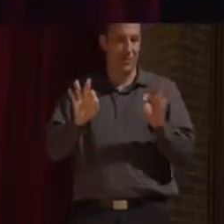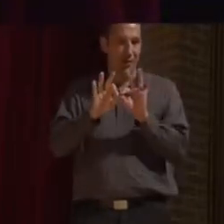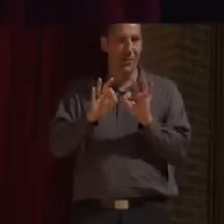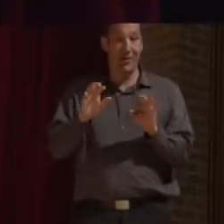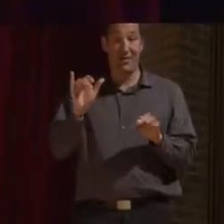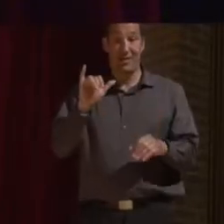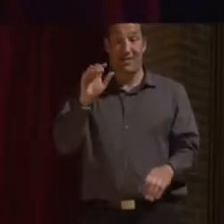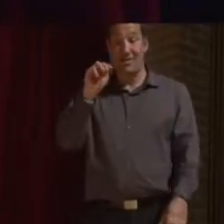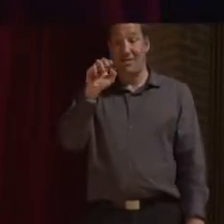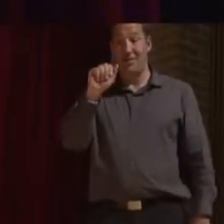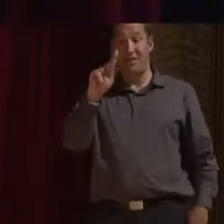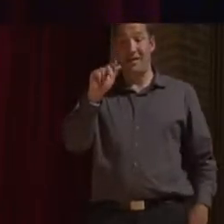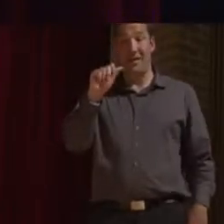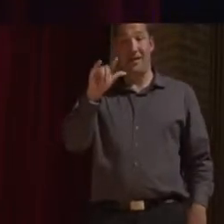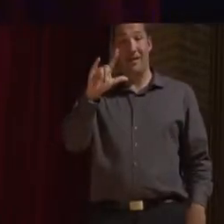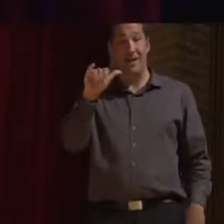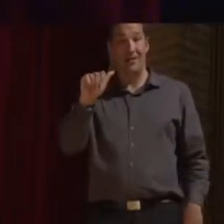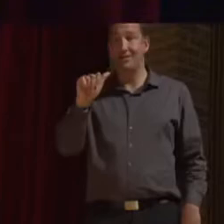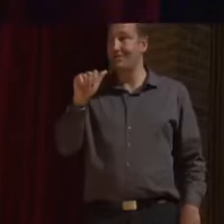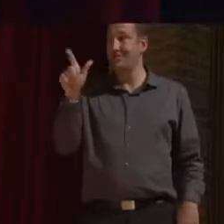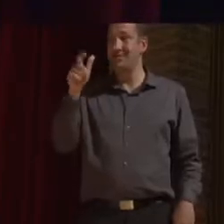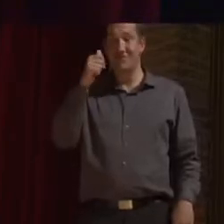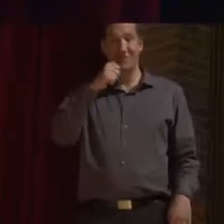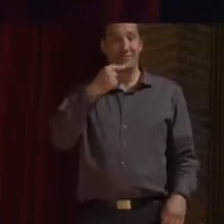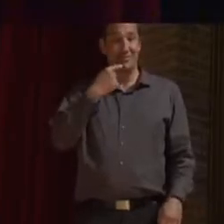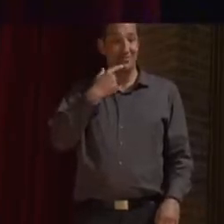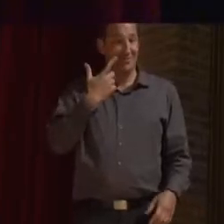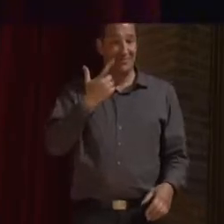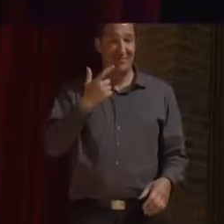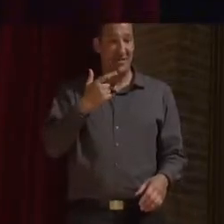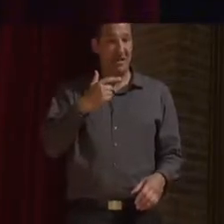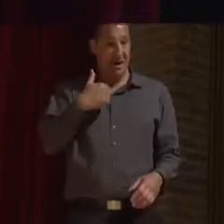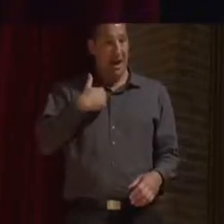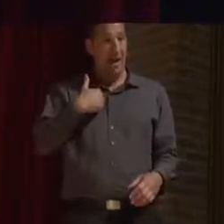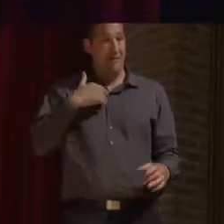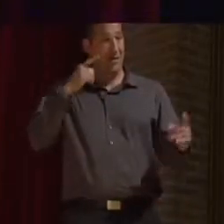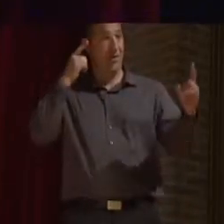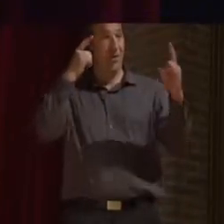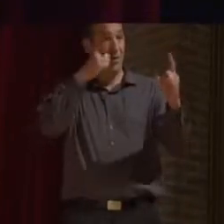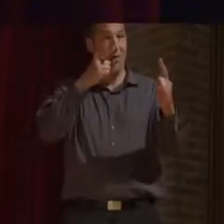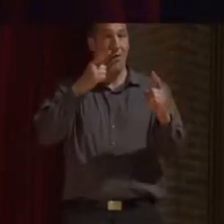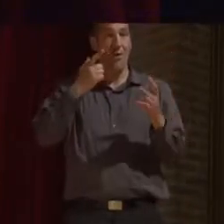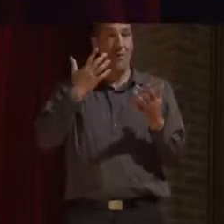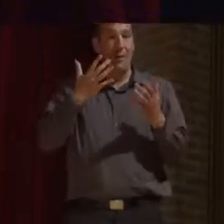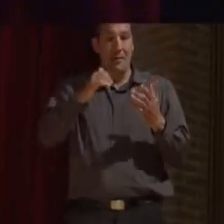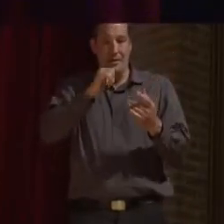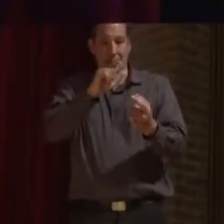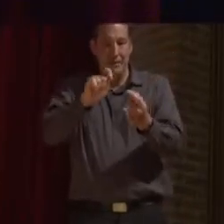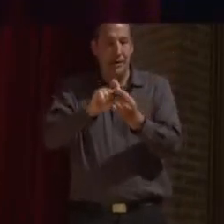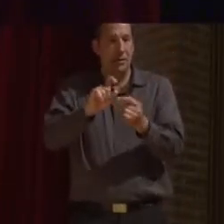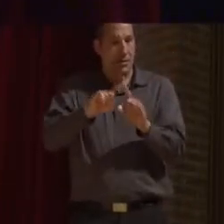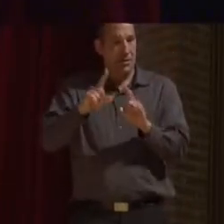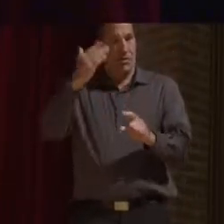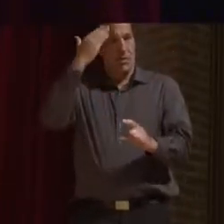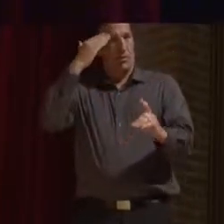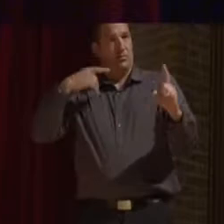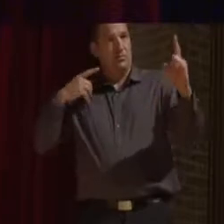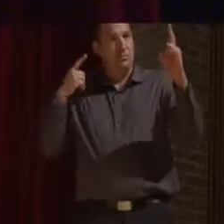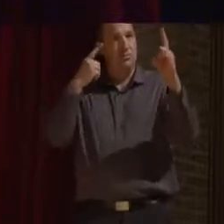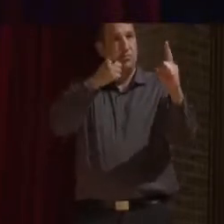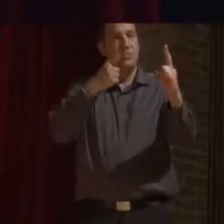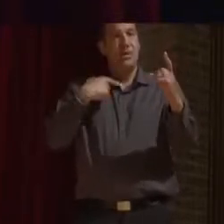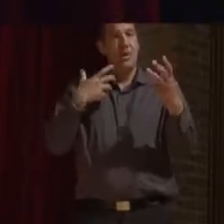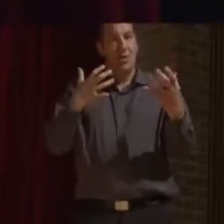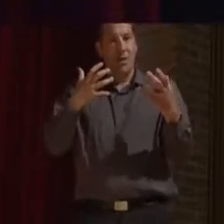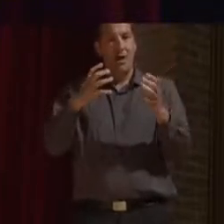that she's got some goals. She may not have it narrowed down exactly, but she knows she wants to get this degree and this training, and then looking